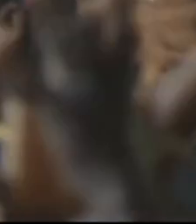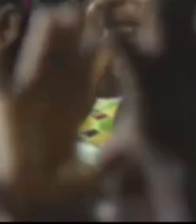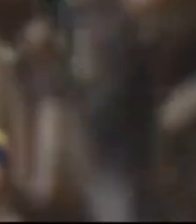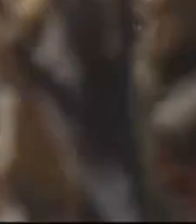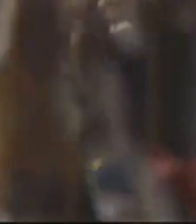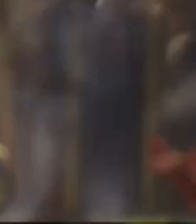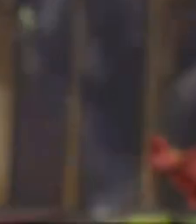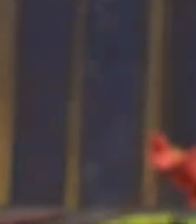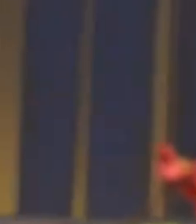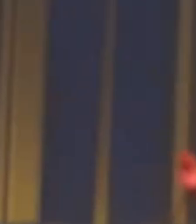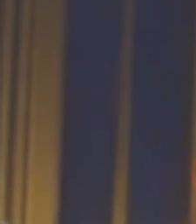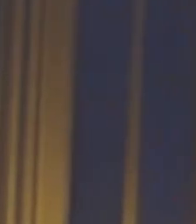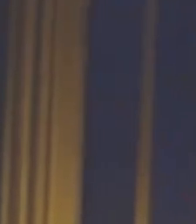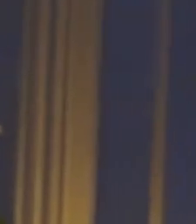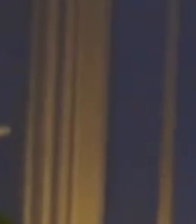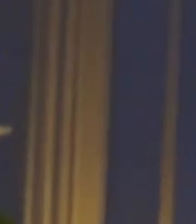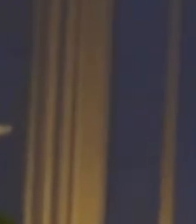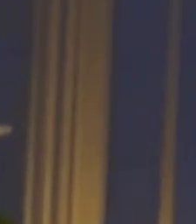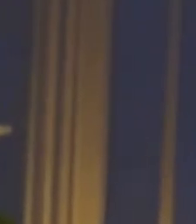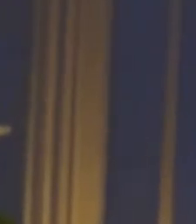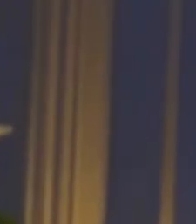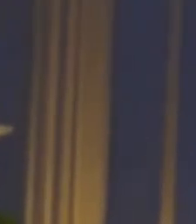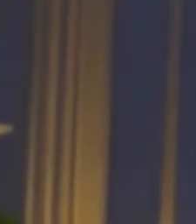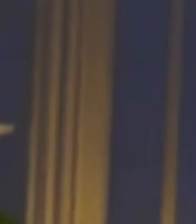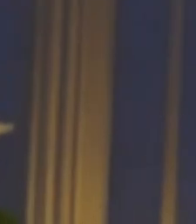Thank you very much. God bless you.